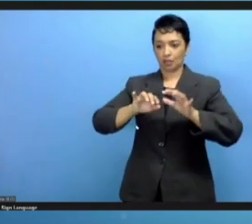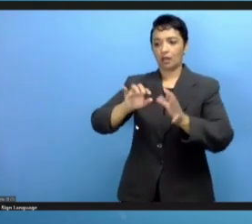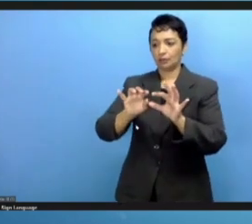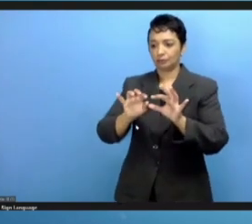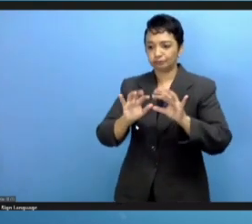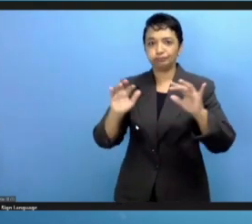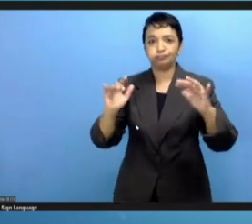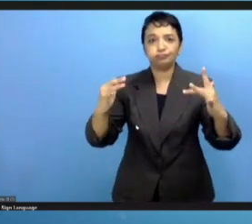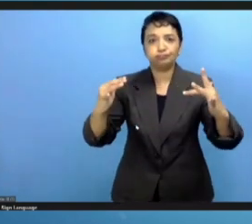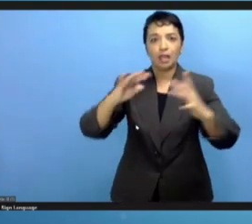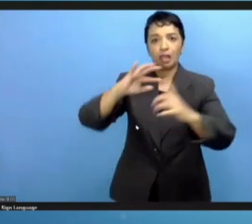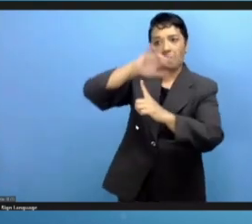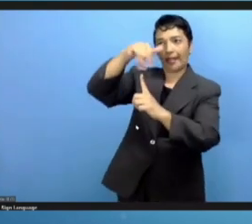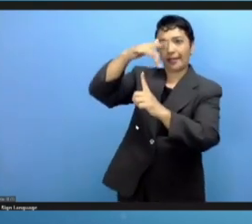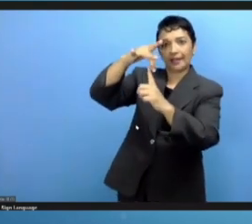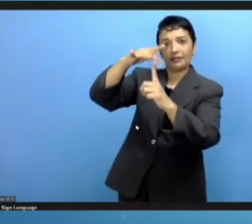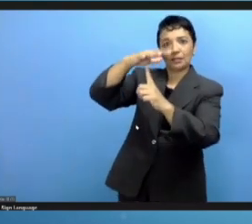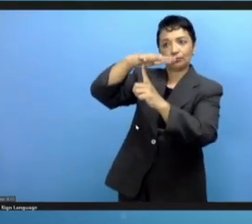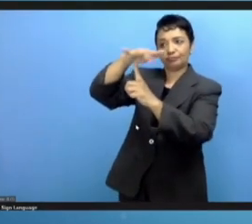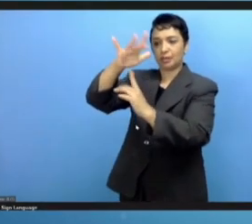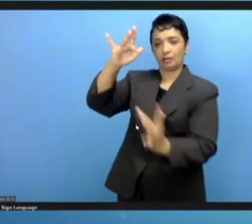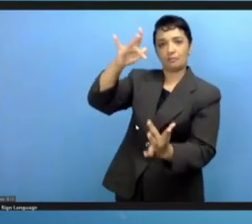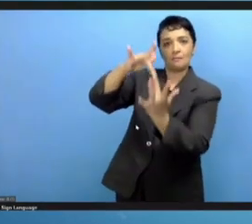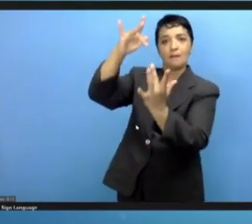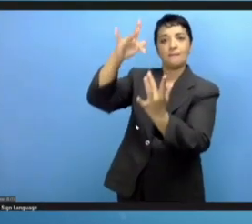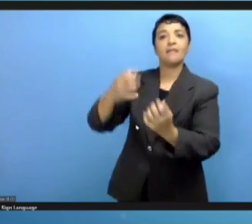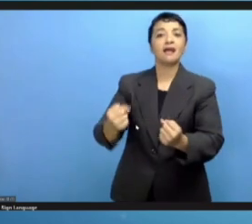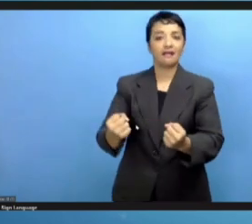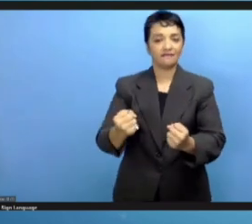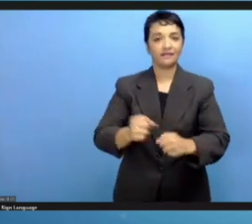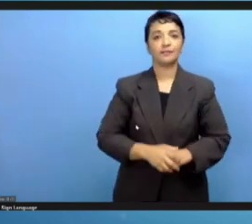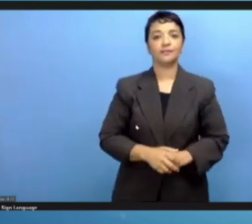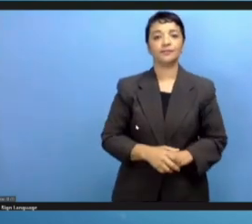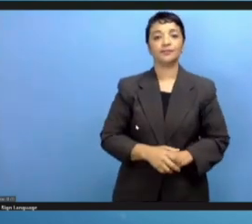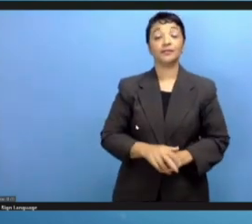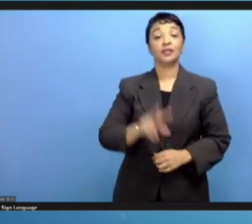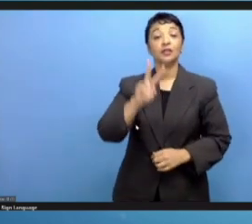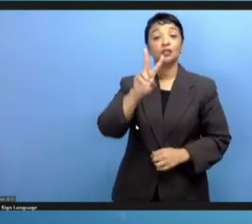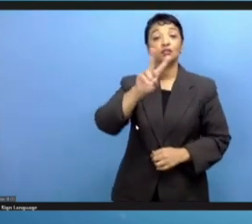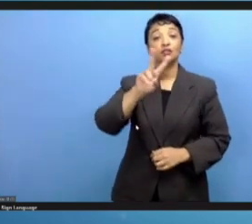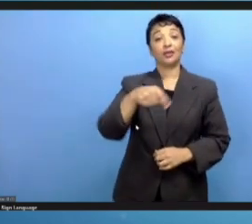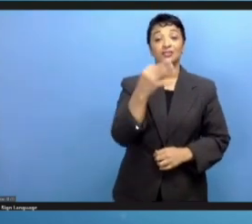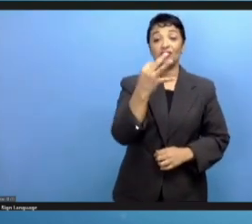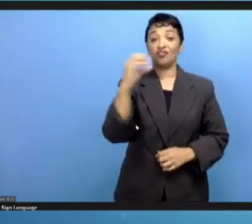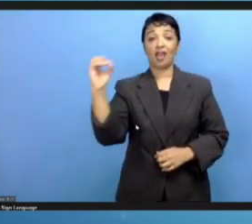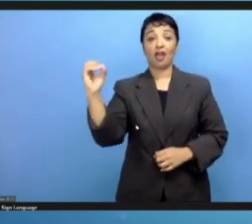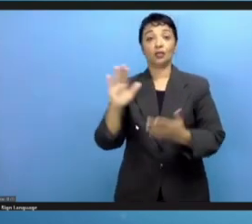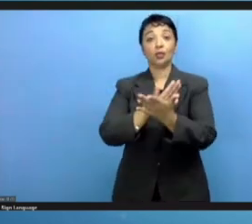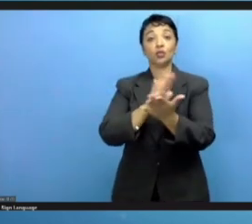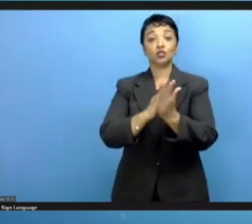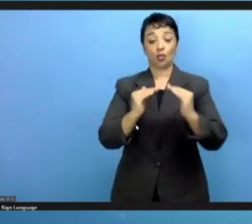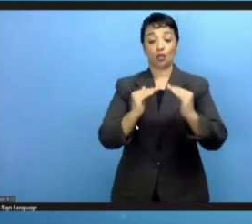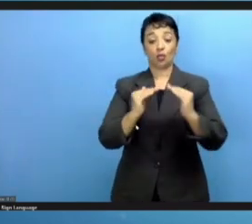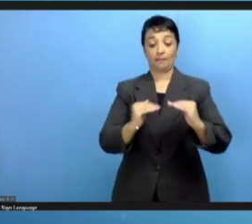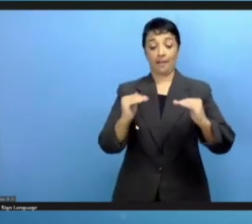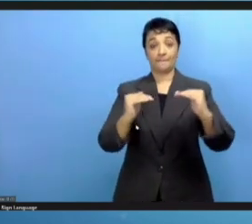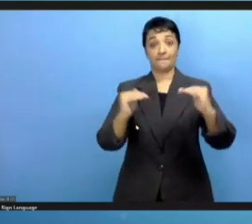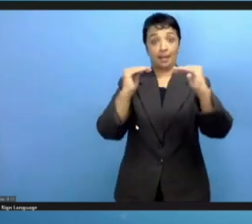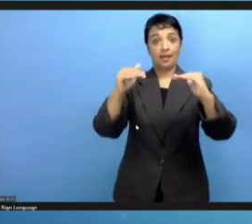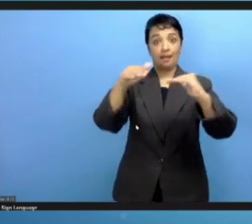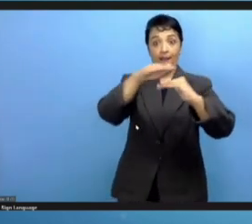accelerating connectivity. Over 2,300 high schools throughout the country have internet